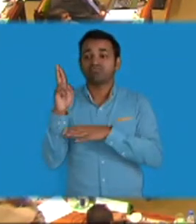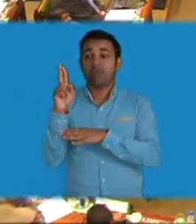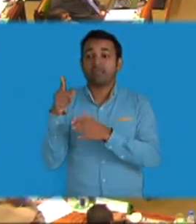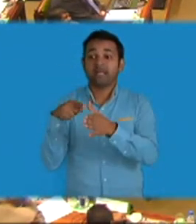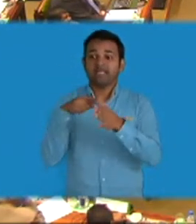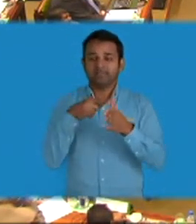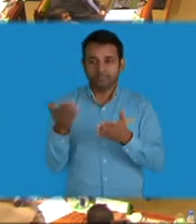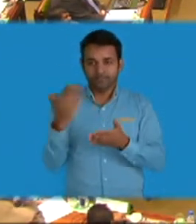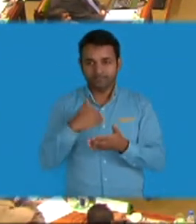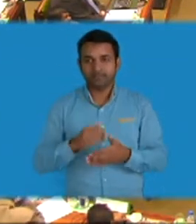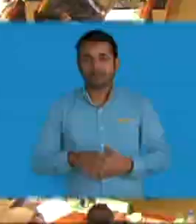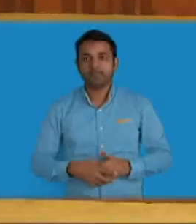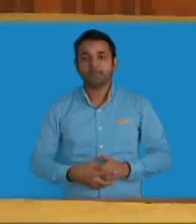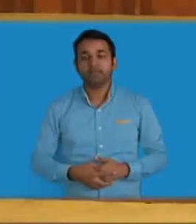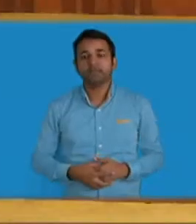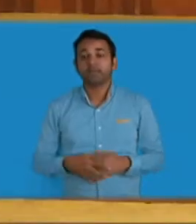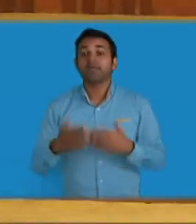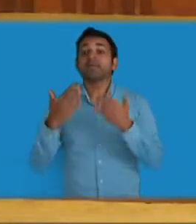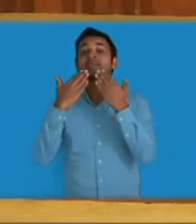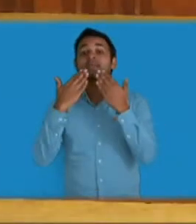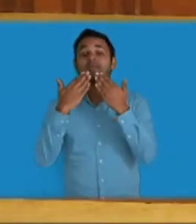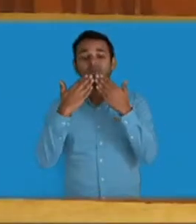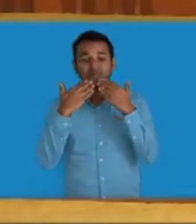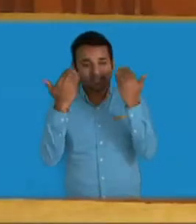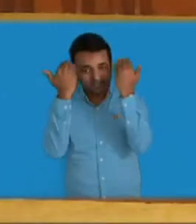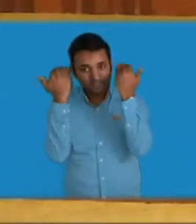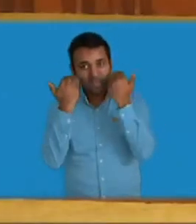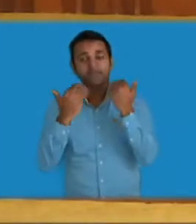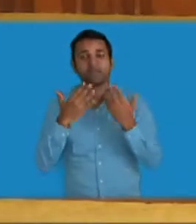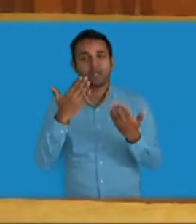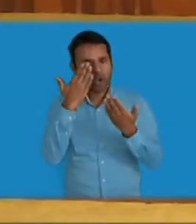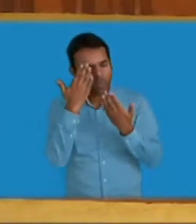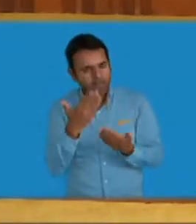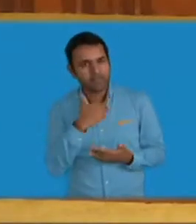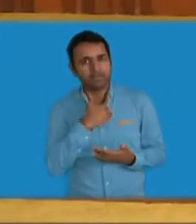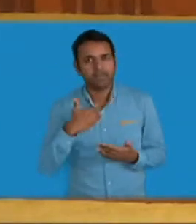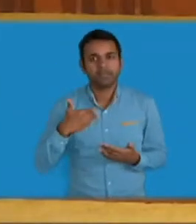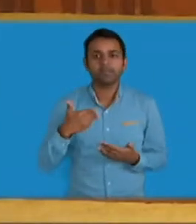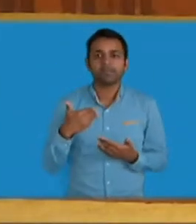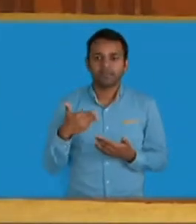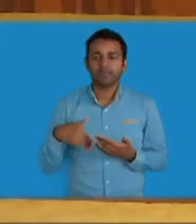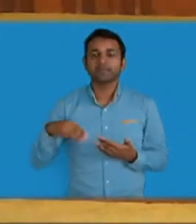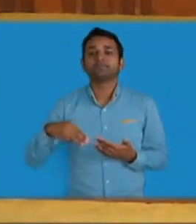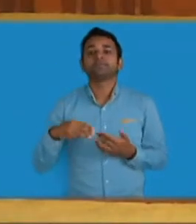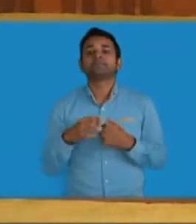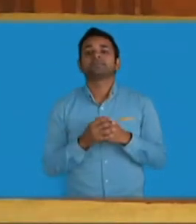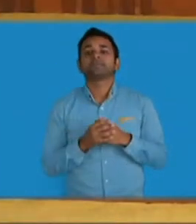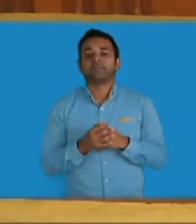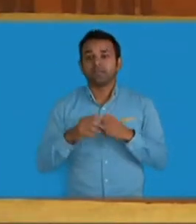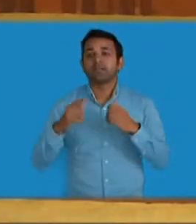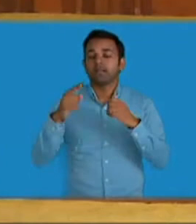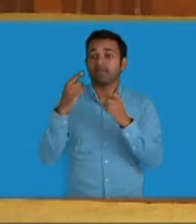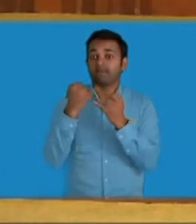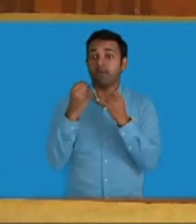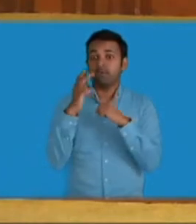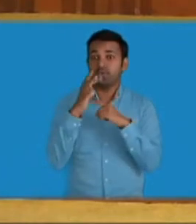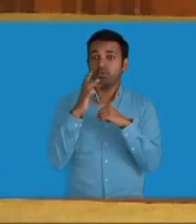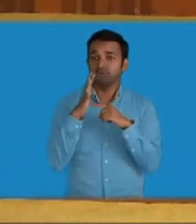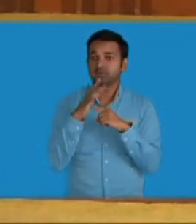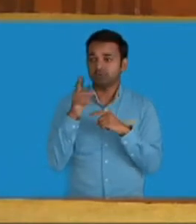Thank you, Madam Speaker. I thank the Honourable Minister for his very important statement on